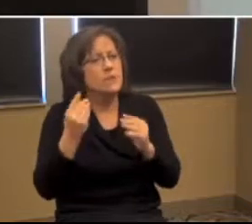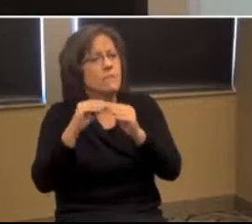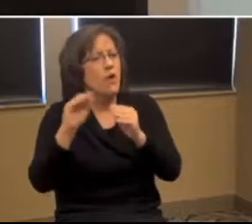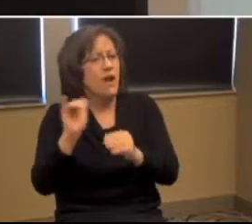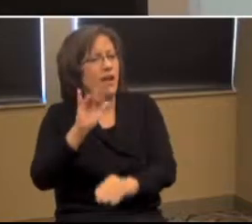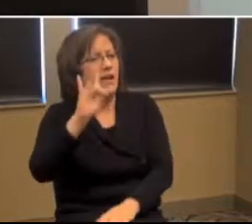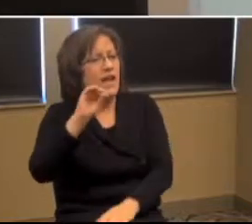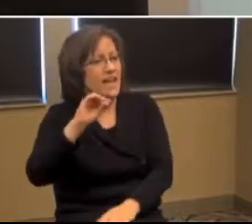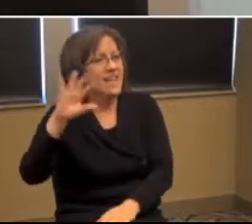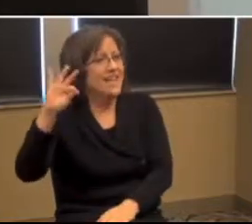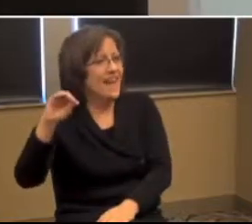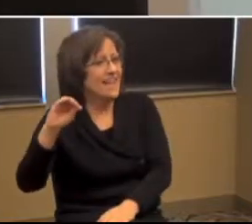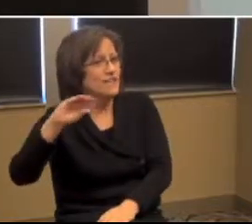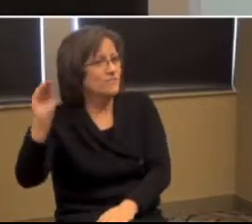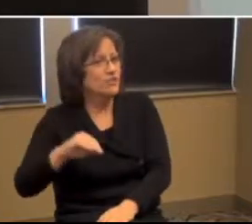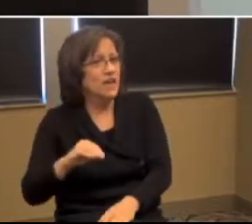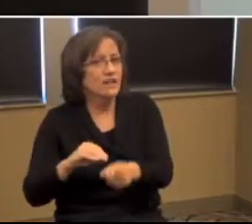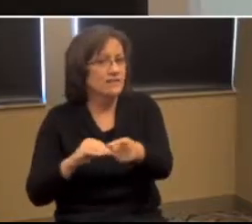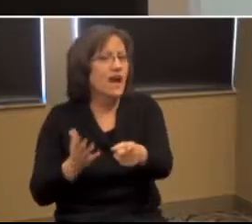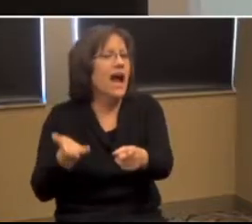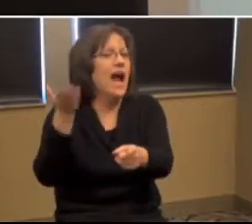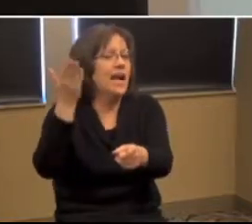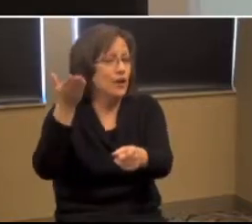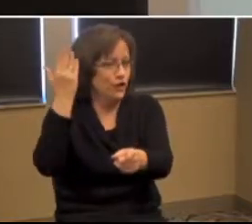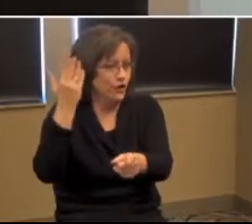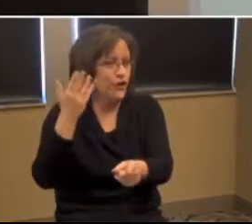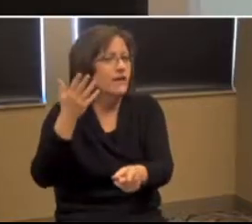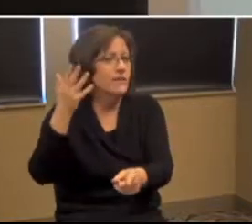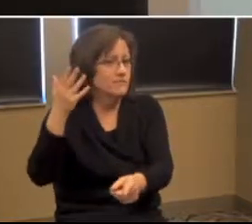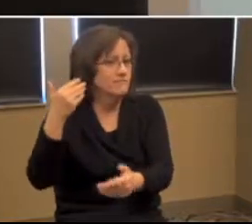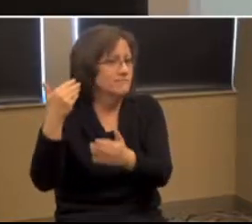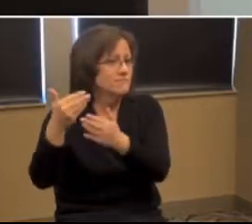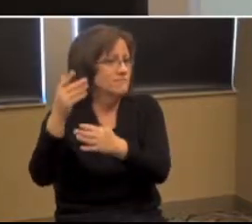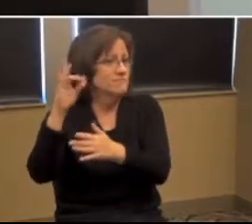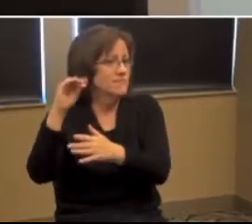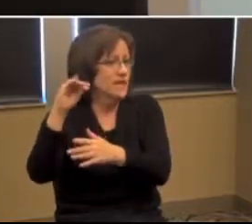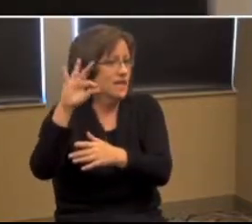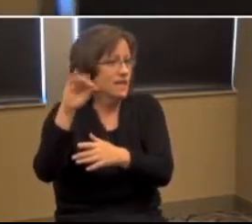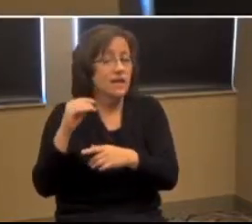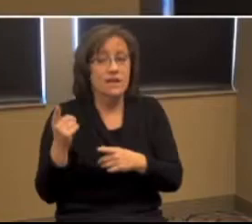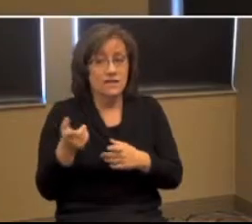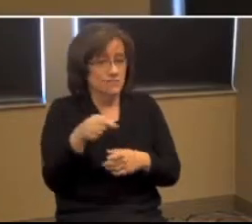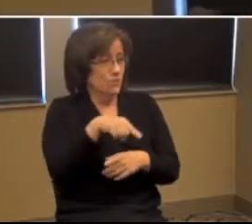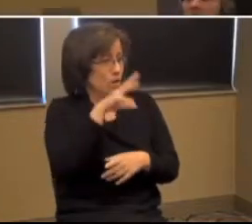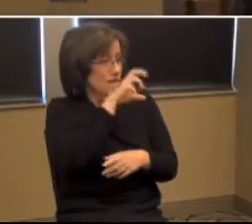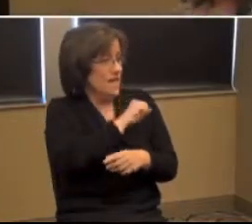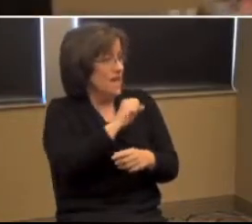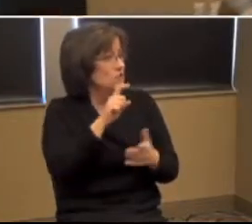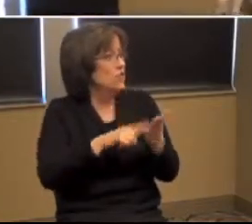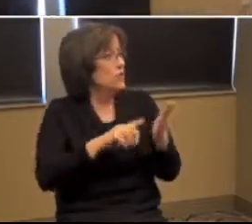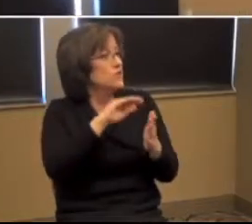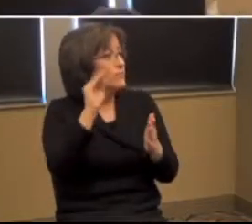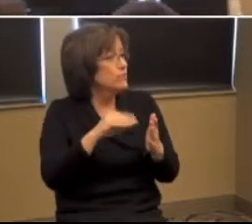or 90%? Higher? Does anybody want to take a guess at what that percentage is?